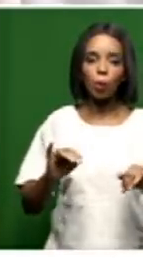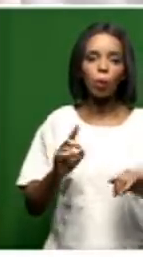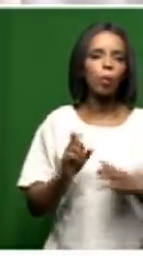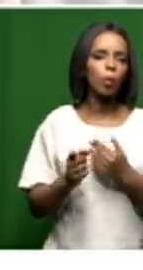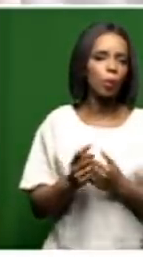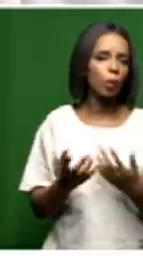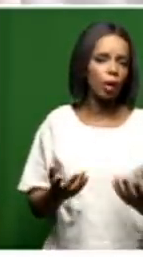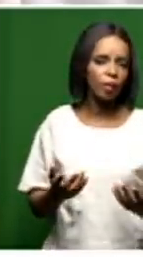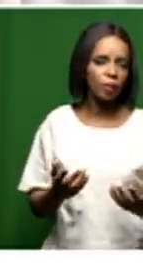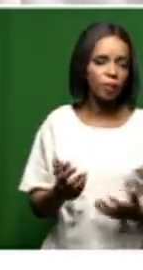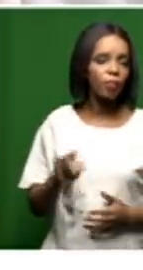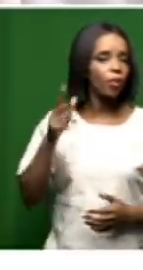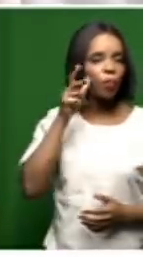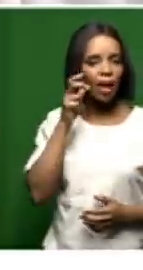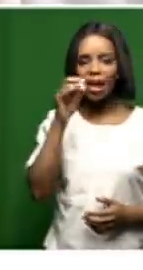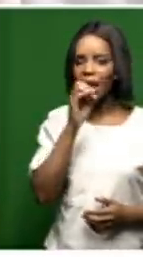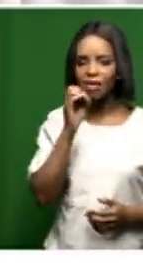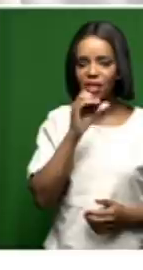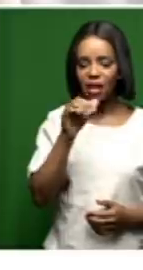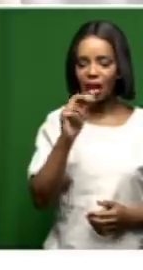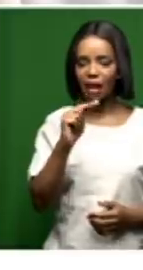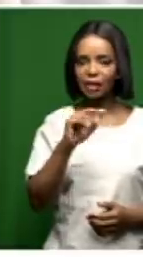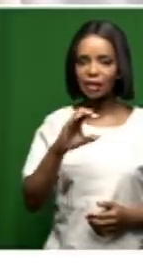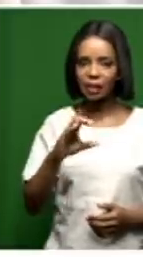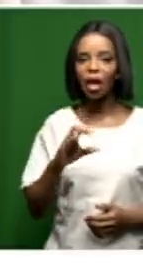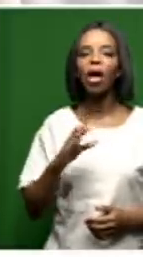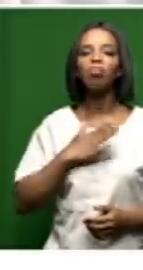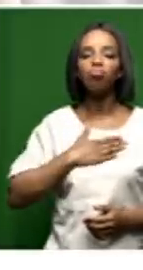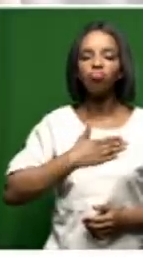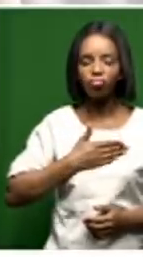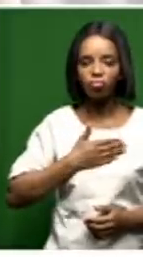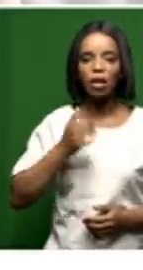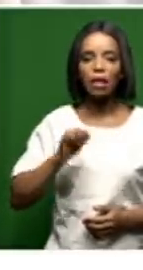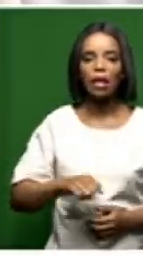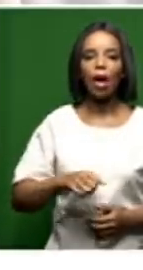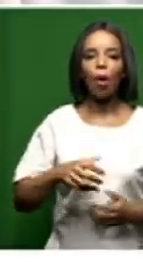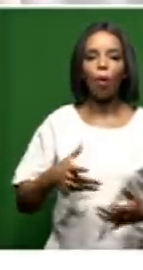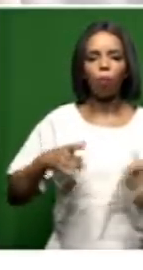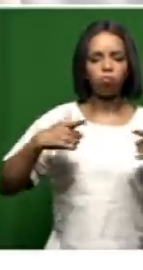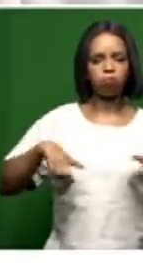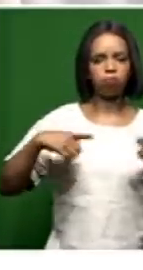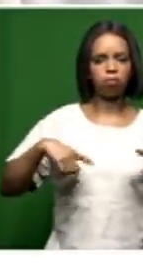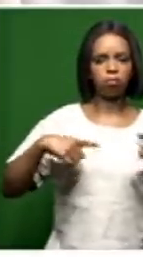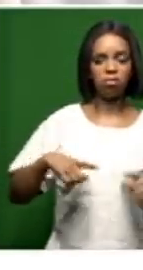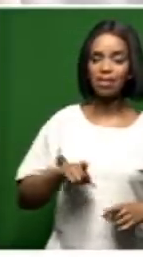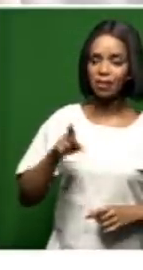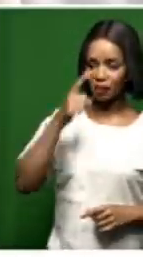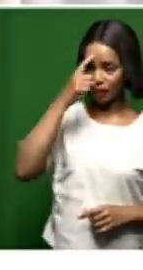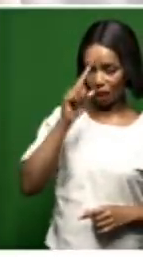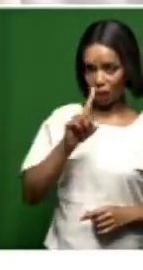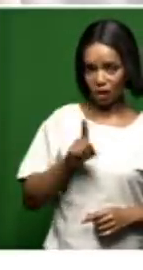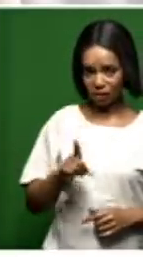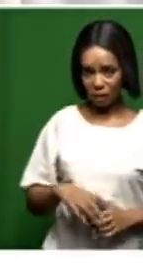Congress denying or affirming its veracity. What do you make of that in and of itself, Professor?